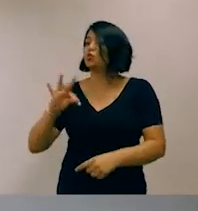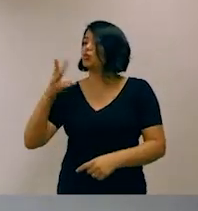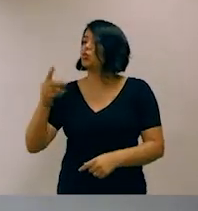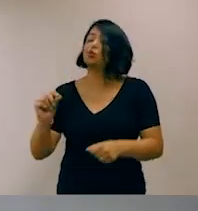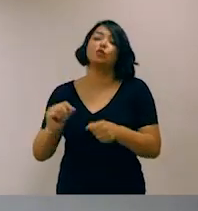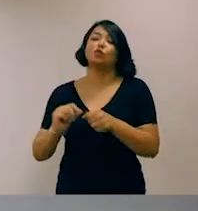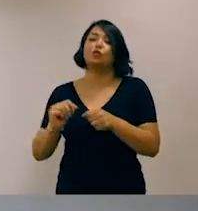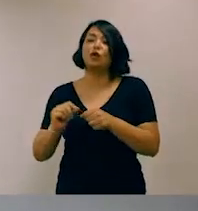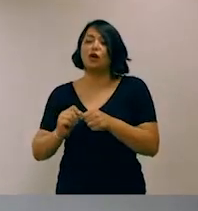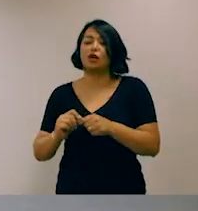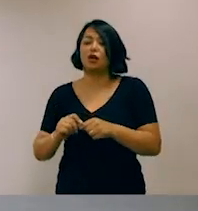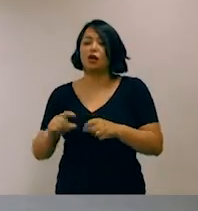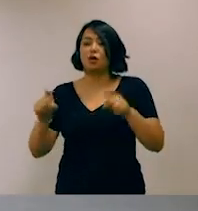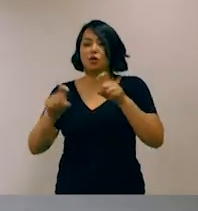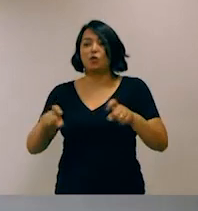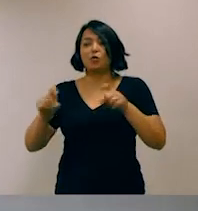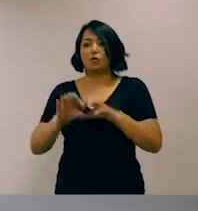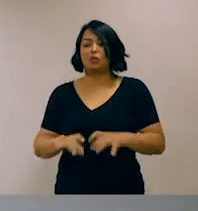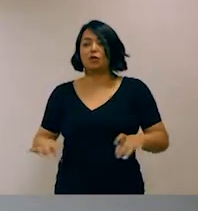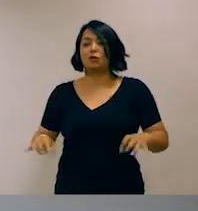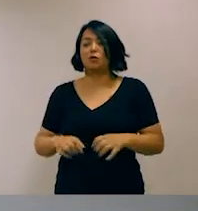is not supervised,